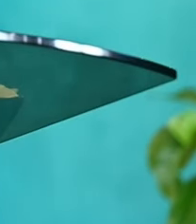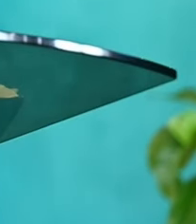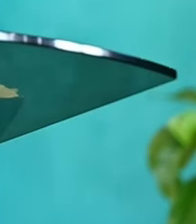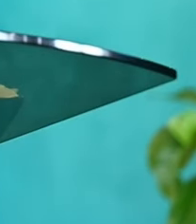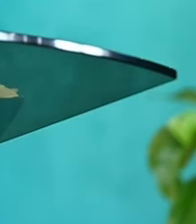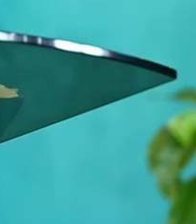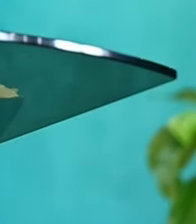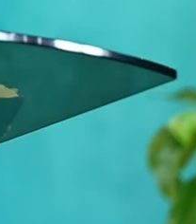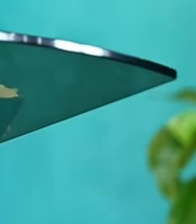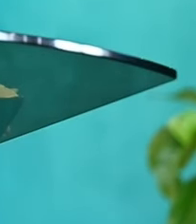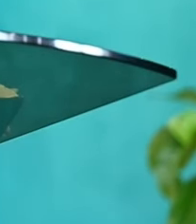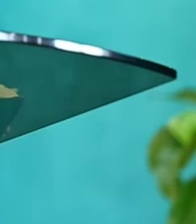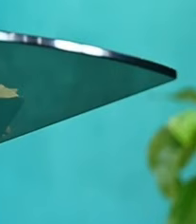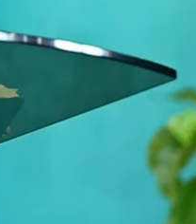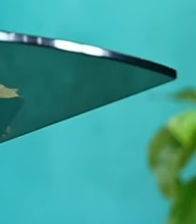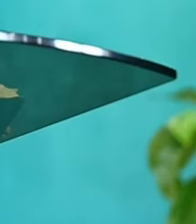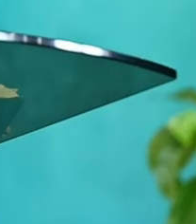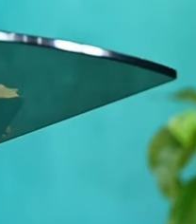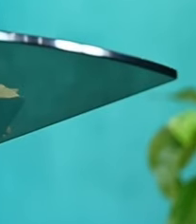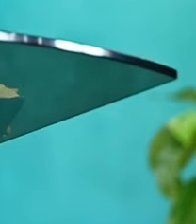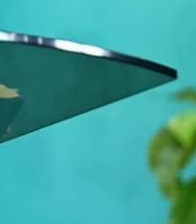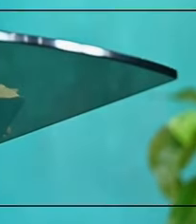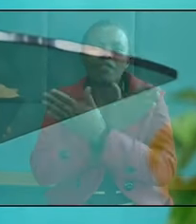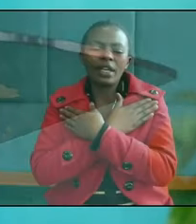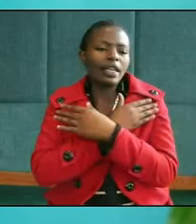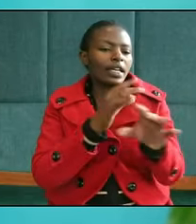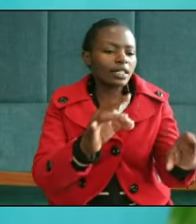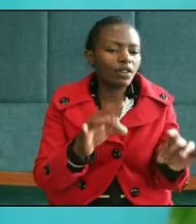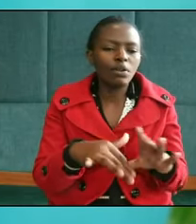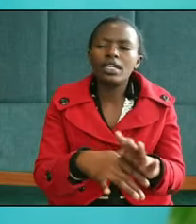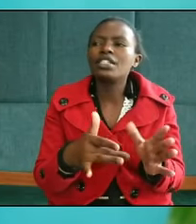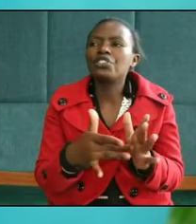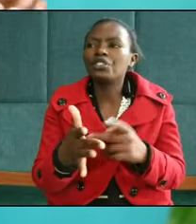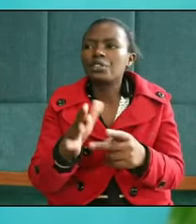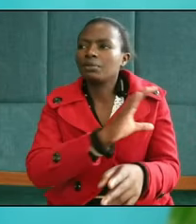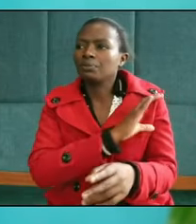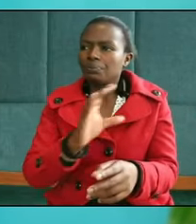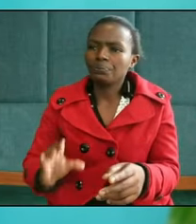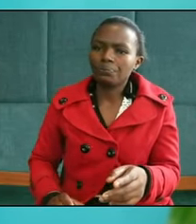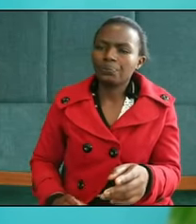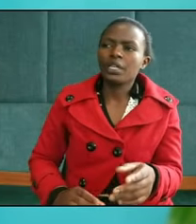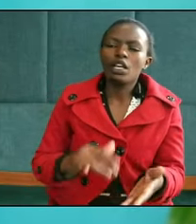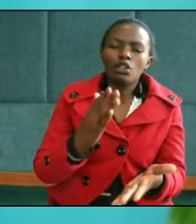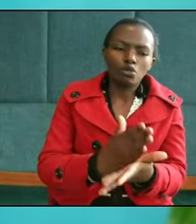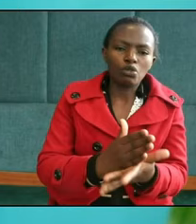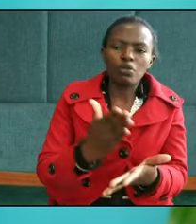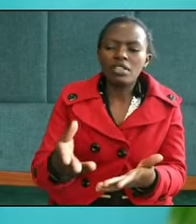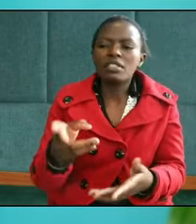a precious friend he has found in Jesus. The saving and the sanctifying truth cannot be shut up in his heart.